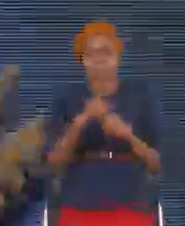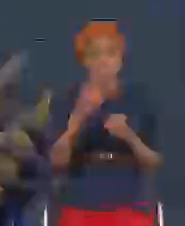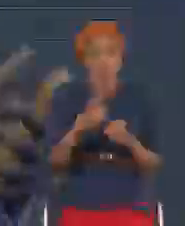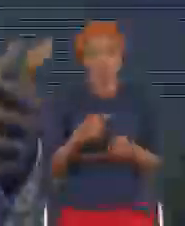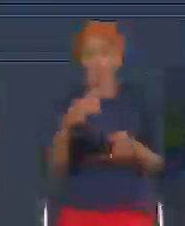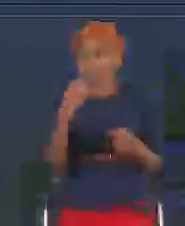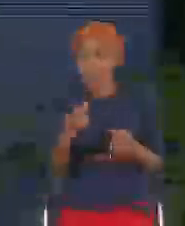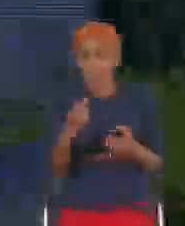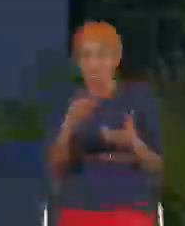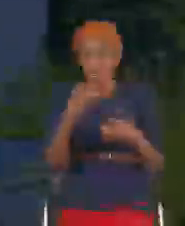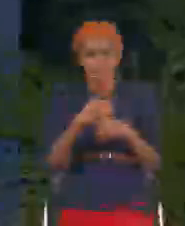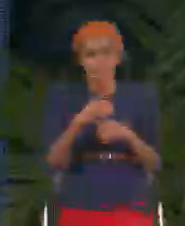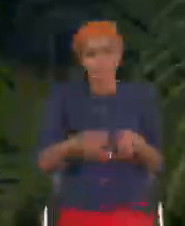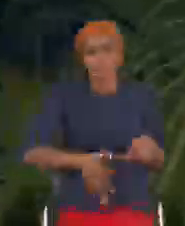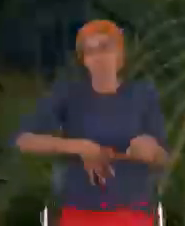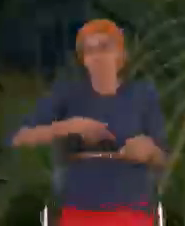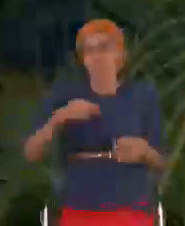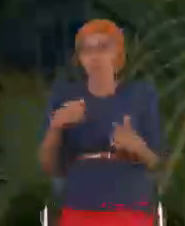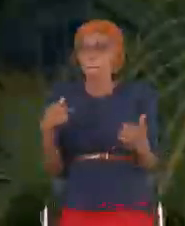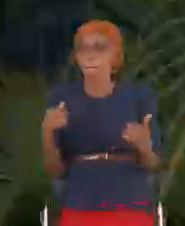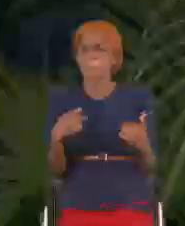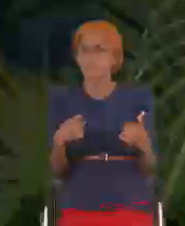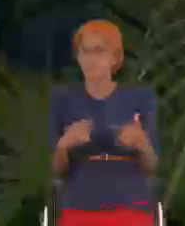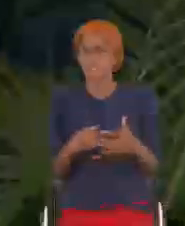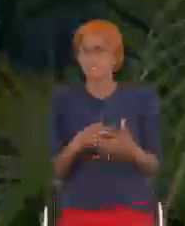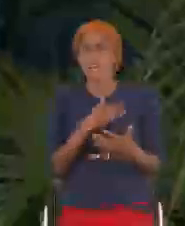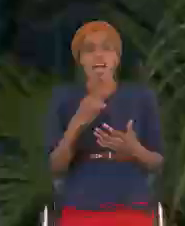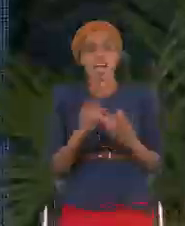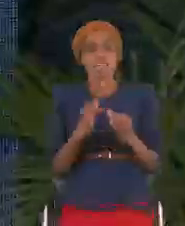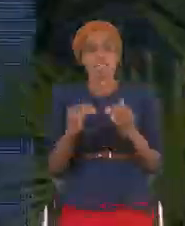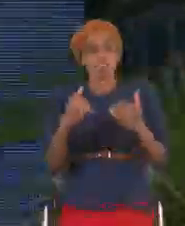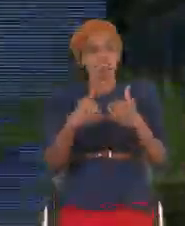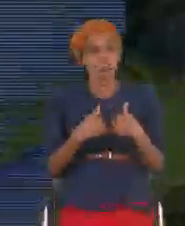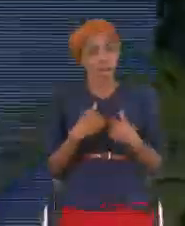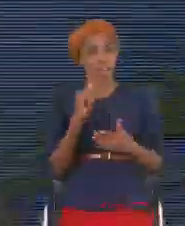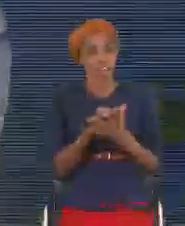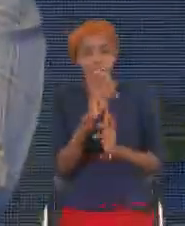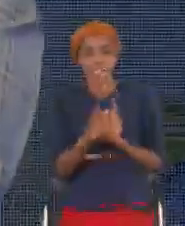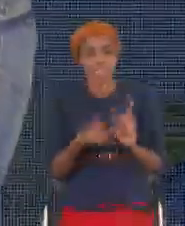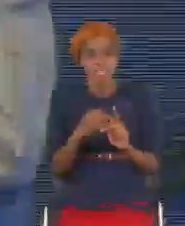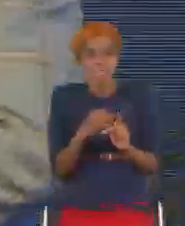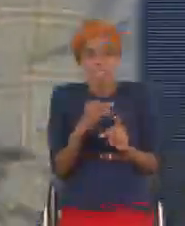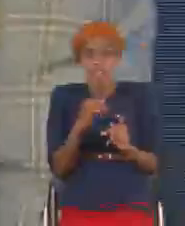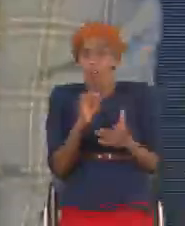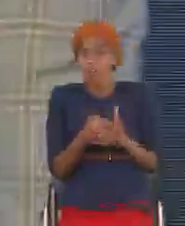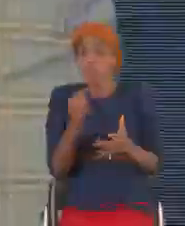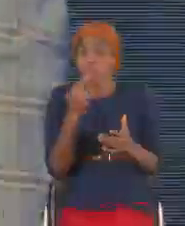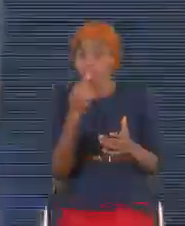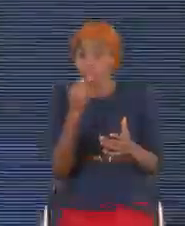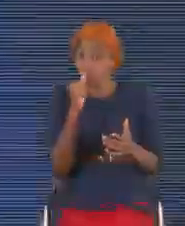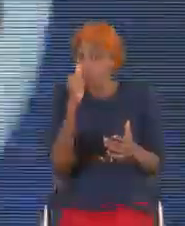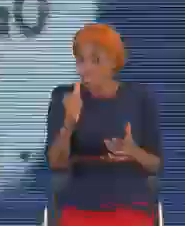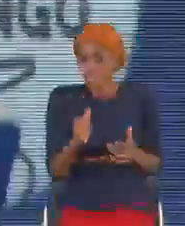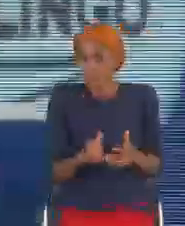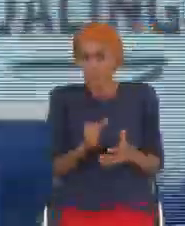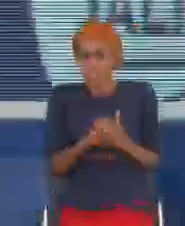they make you feel the pain. And if you have such a piercing tongue yourself, that's what you use